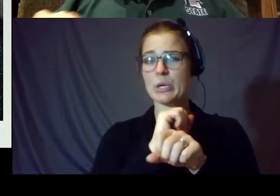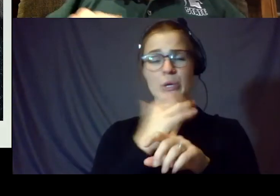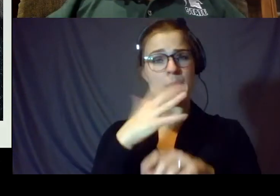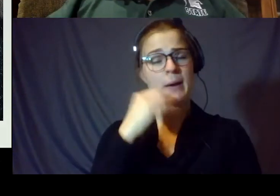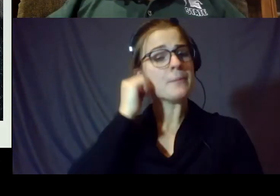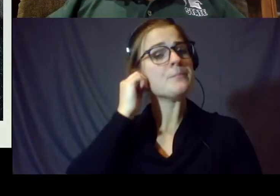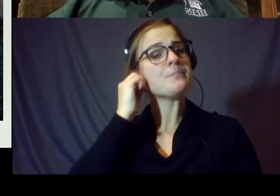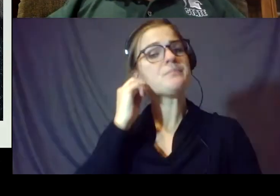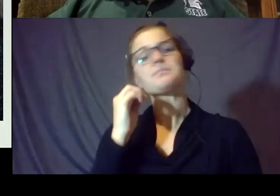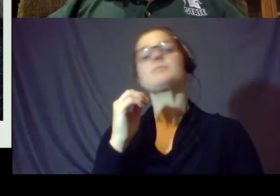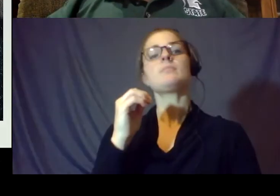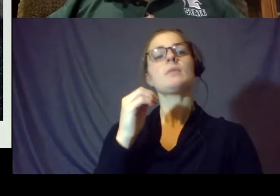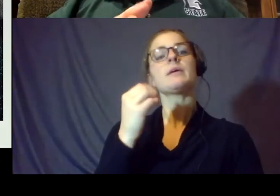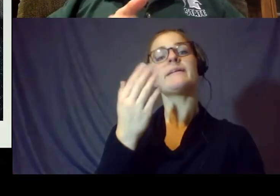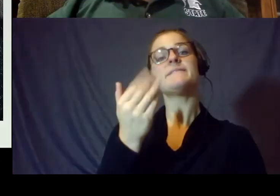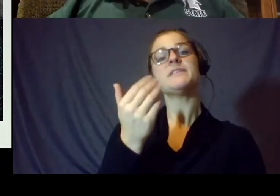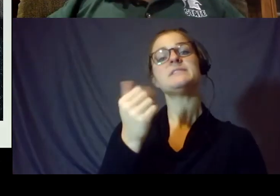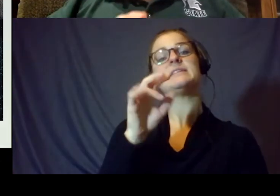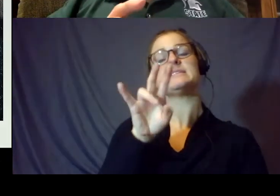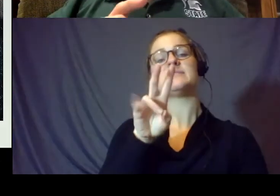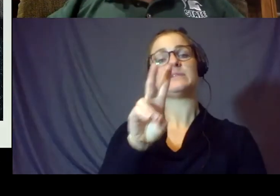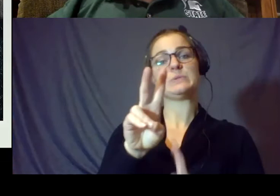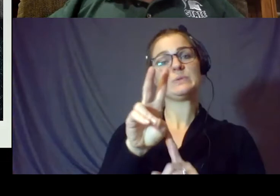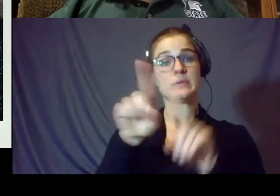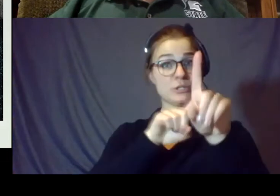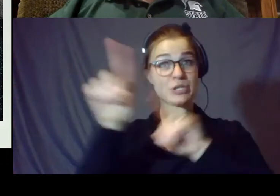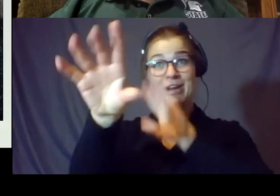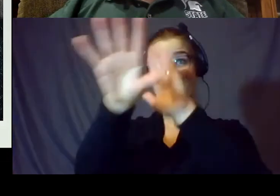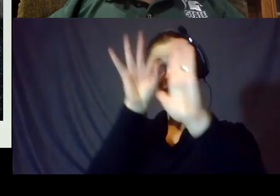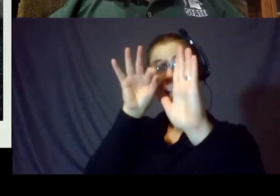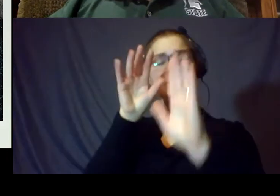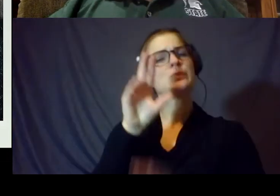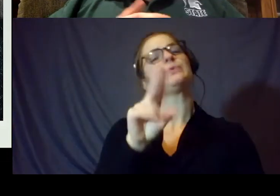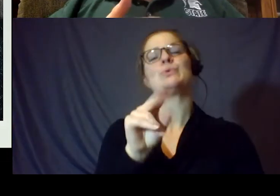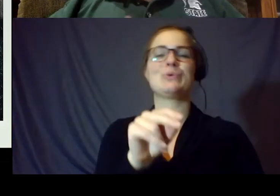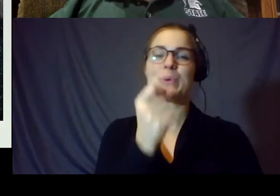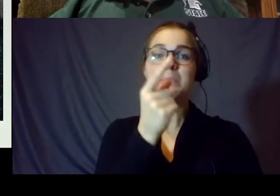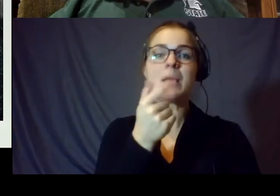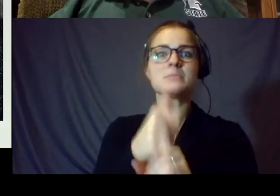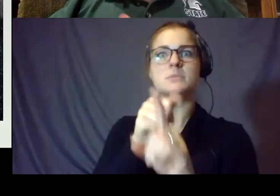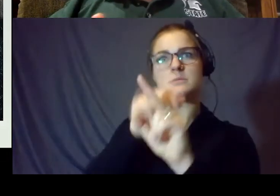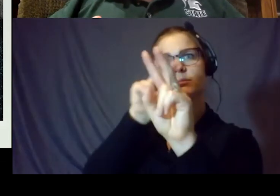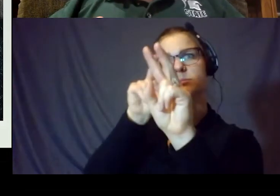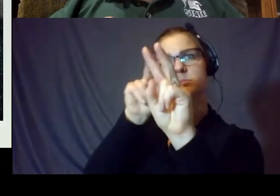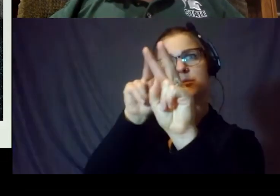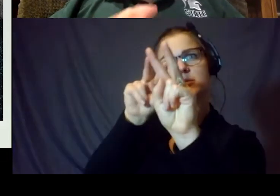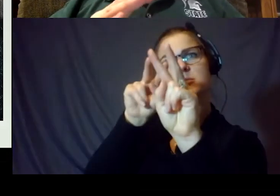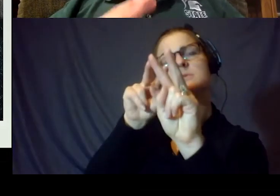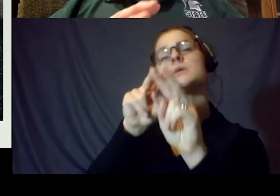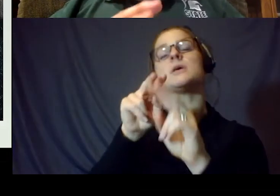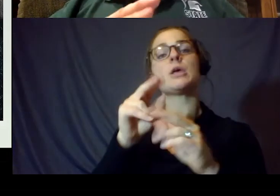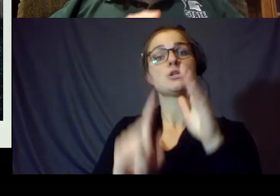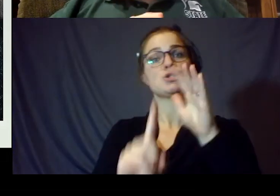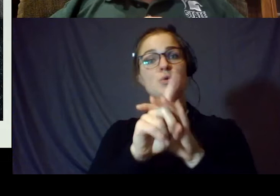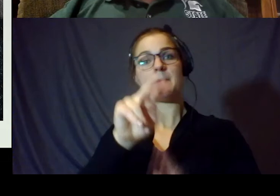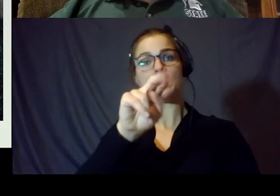of 1572, Brahe didn't discover it, but he was the most accurate observer of it. It appeared in November, and by mid-November, it was as